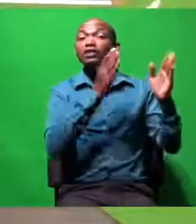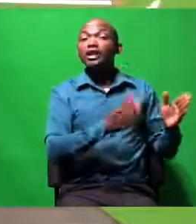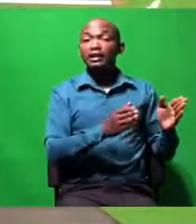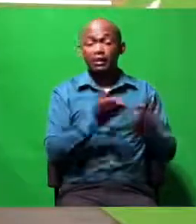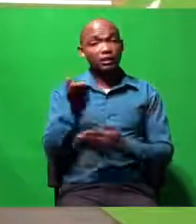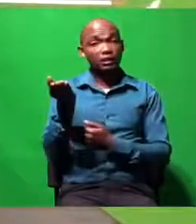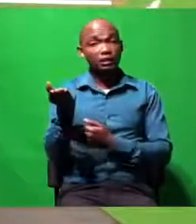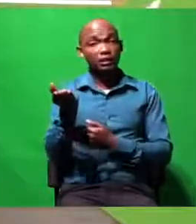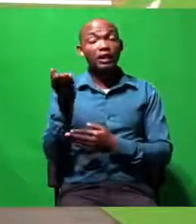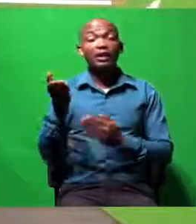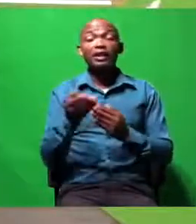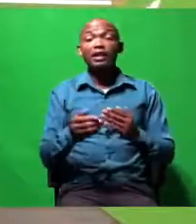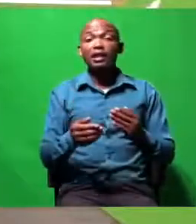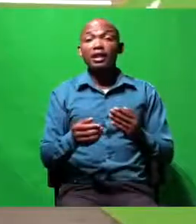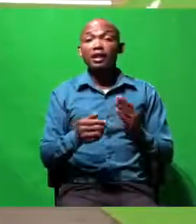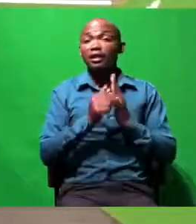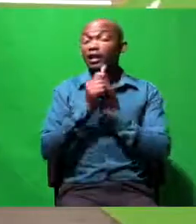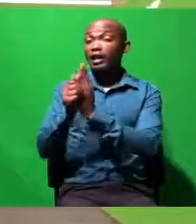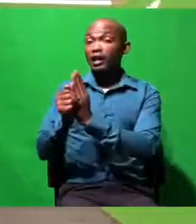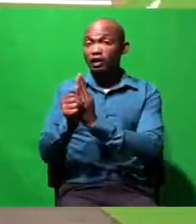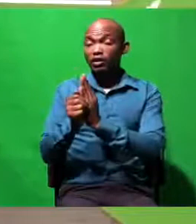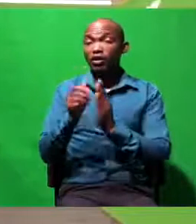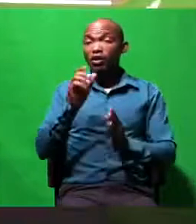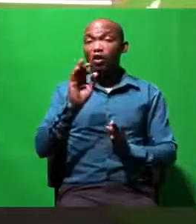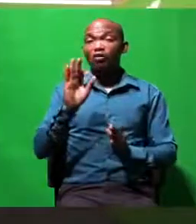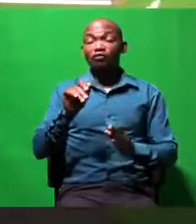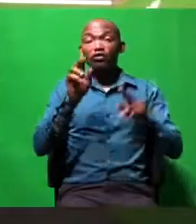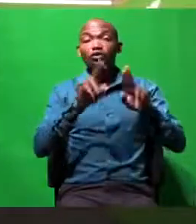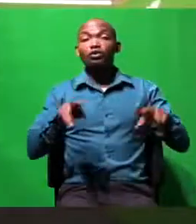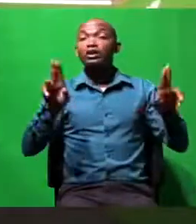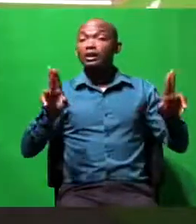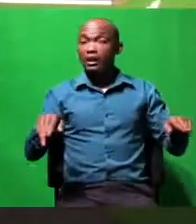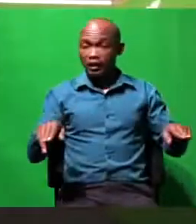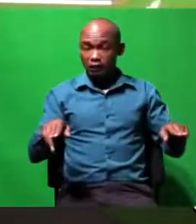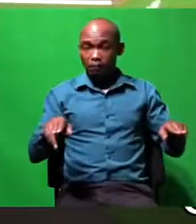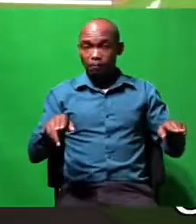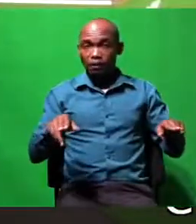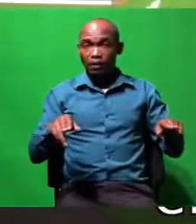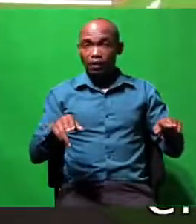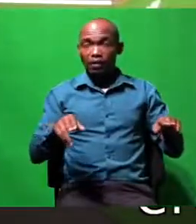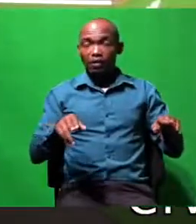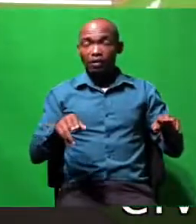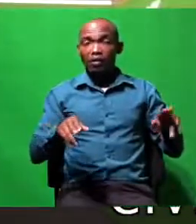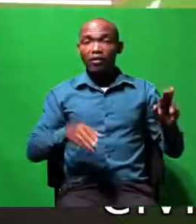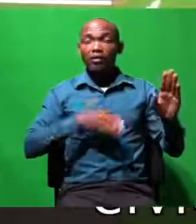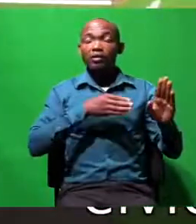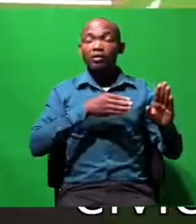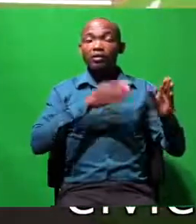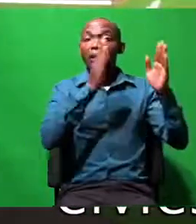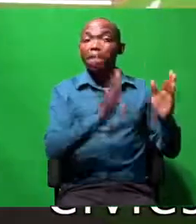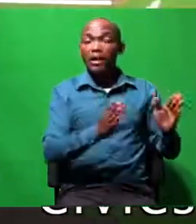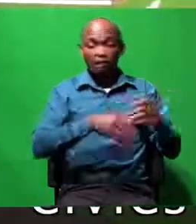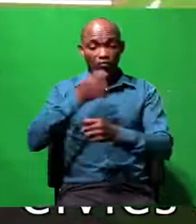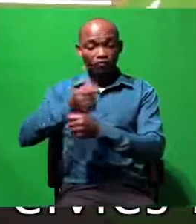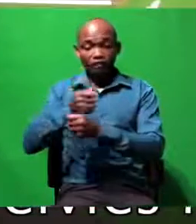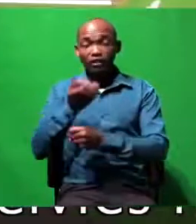much. So Chief Justice is the head of the judiciary. And the main function of judiciary